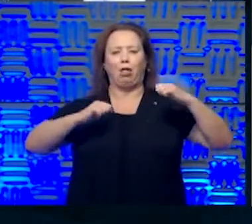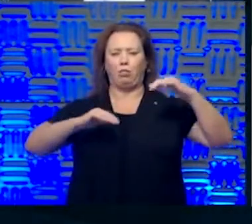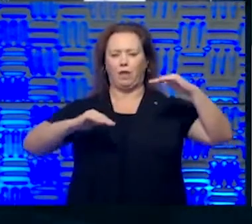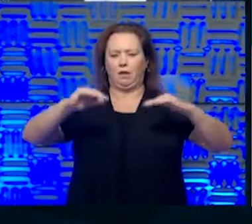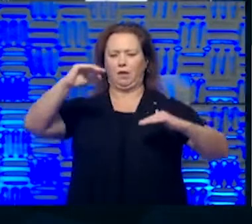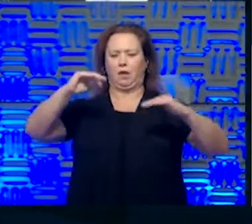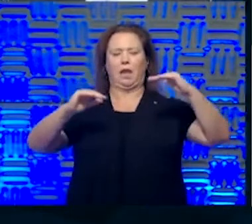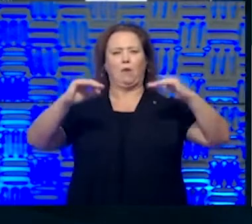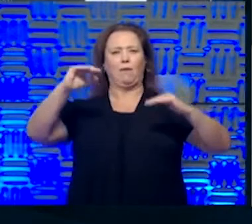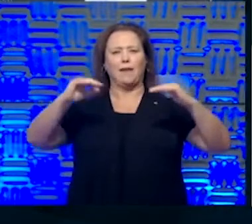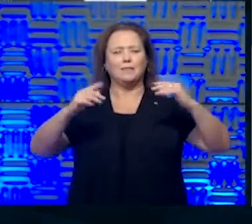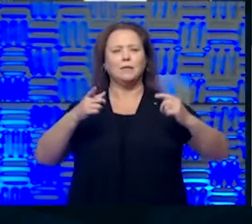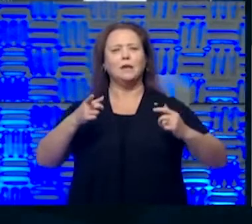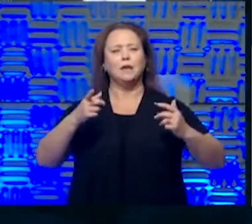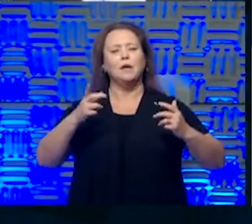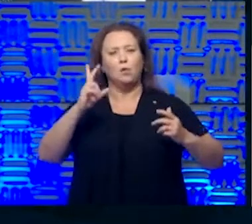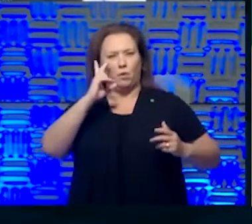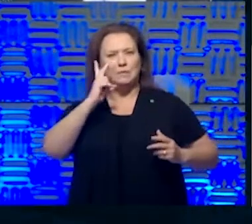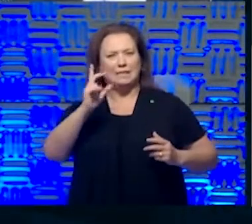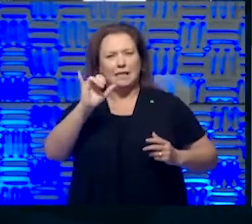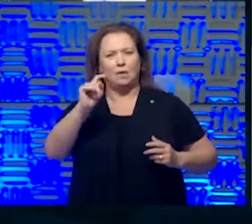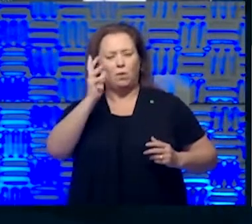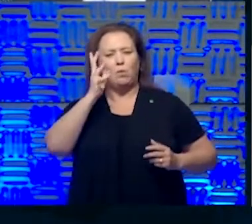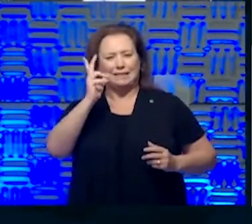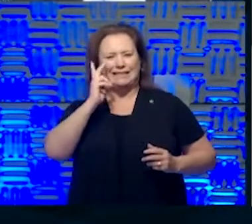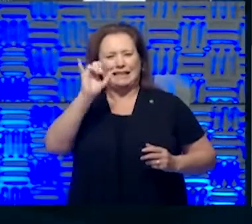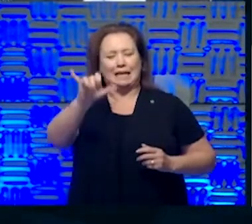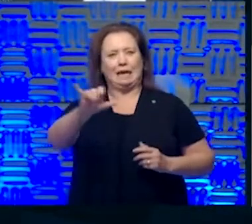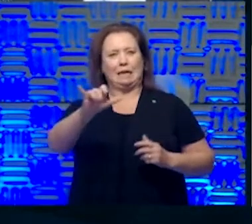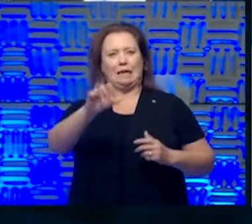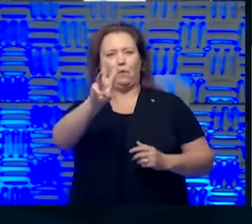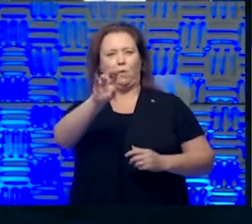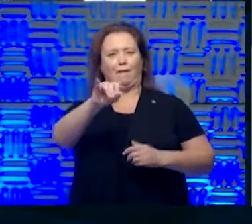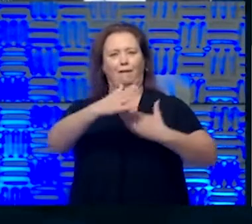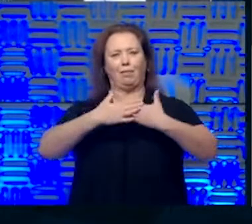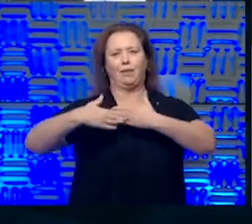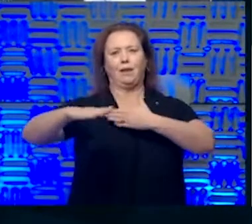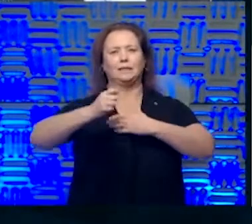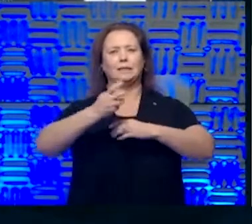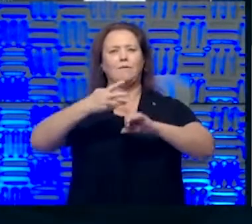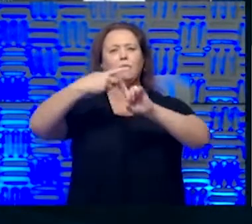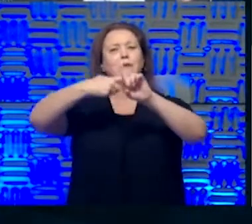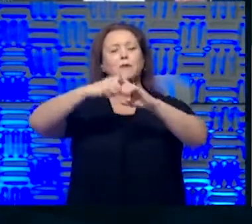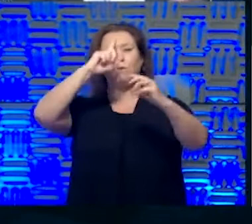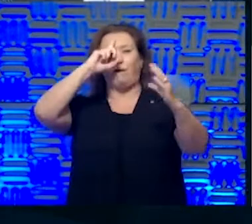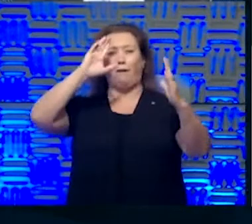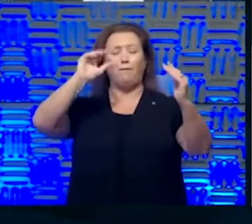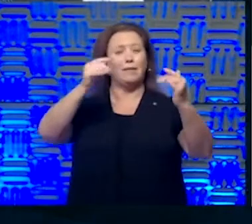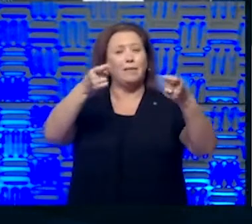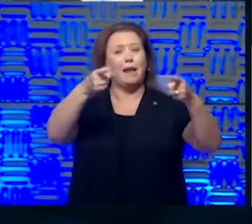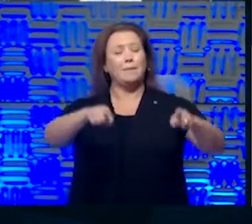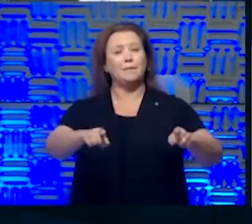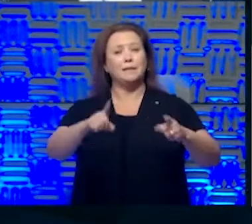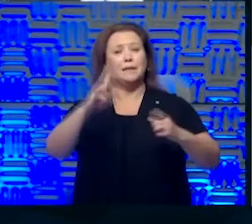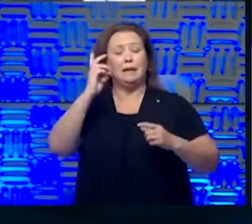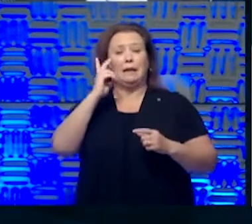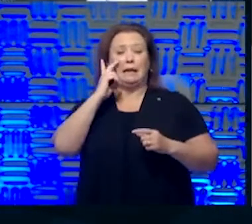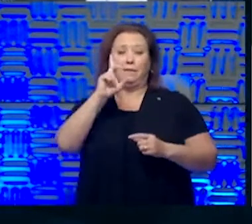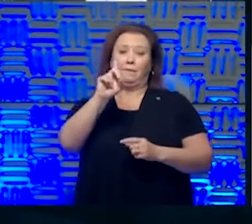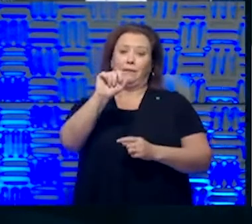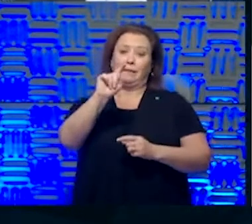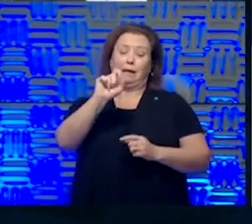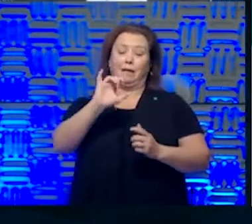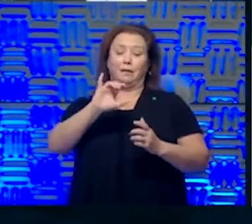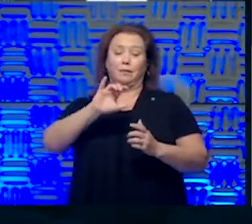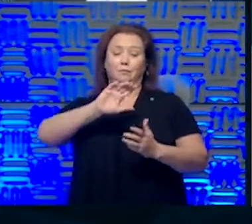going to see if that works for us in Wyandotte in the coming months. We're very hopeful it does. If it looks like the data is going the wrong way, we're